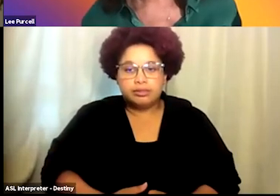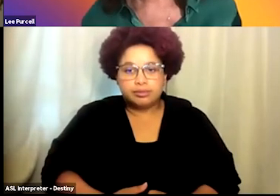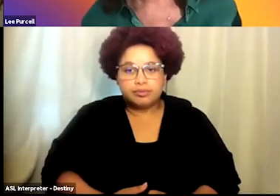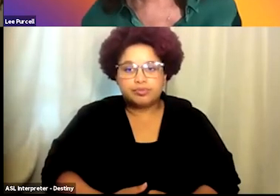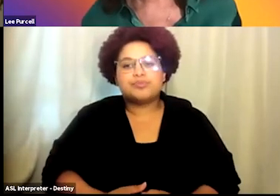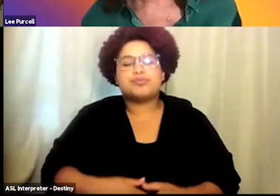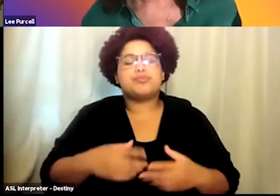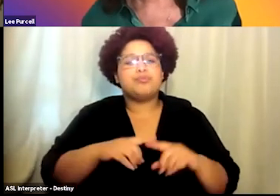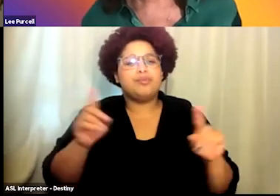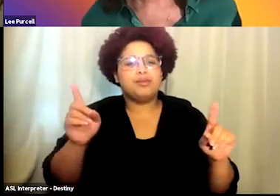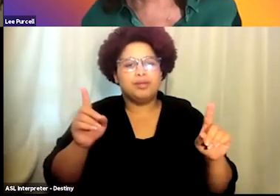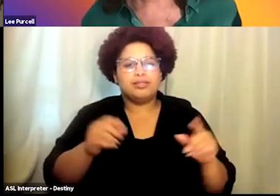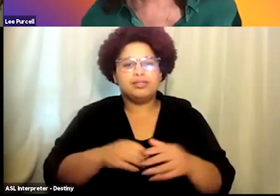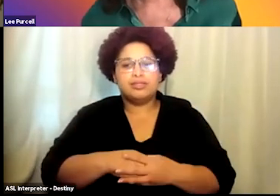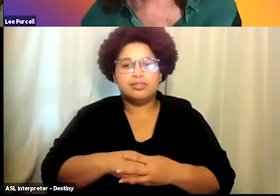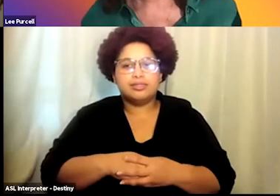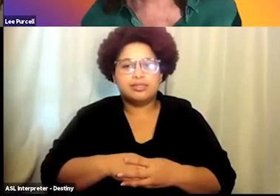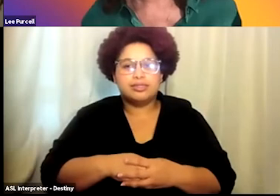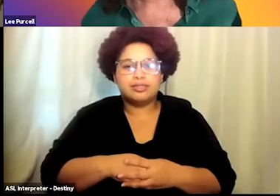But I've had,